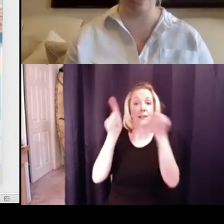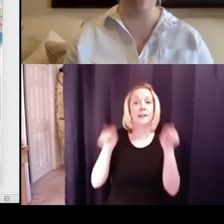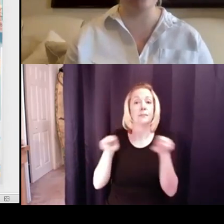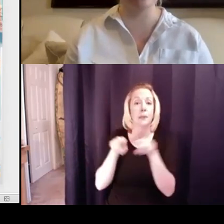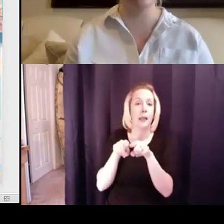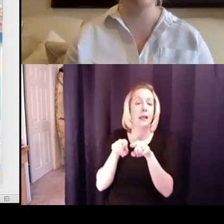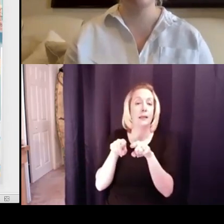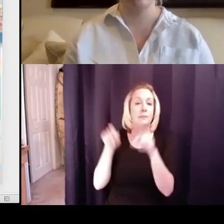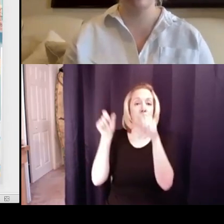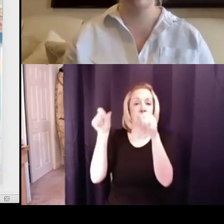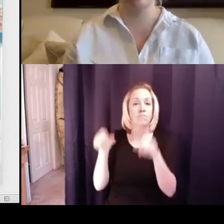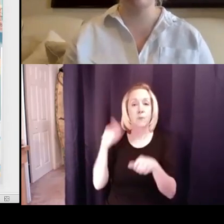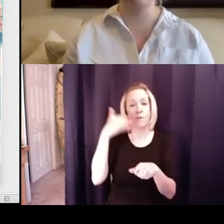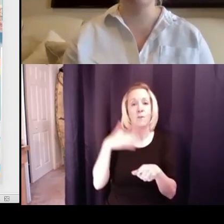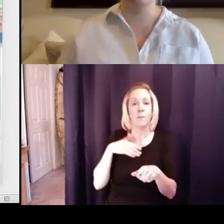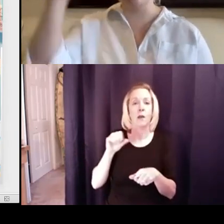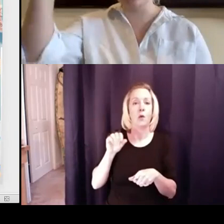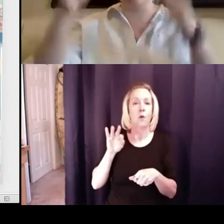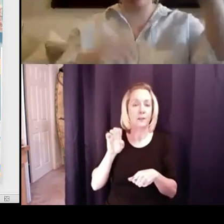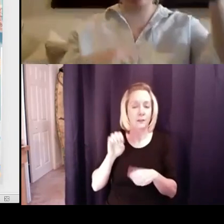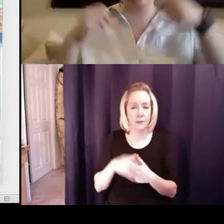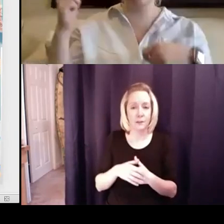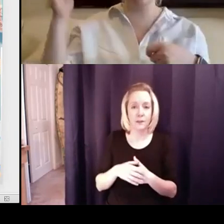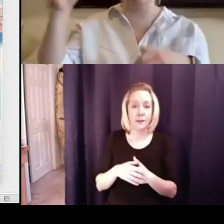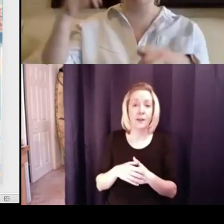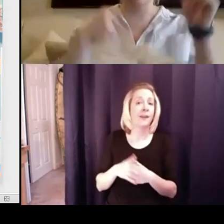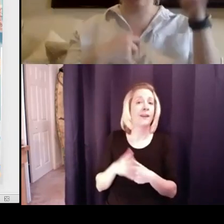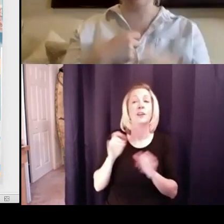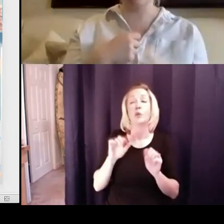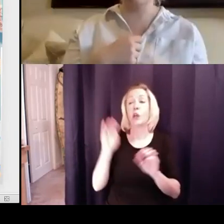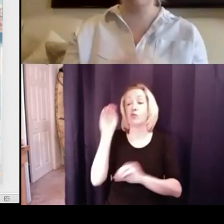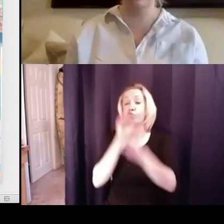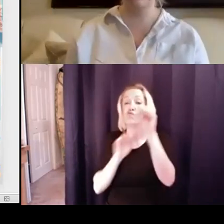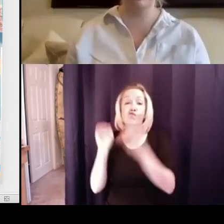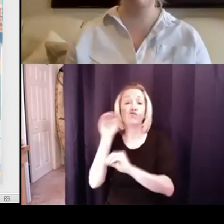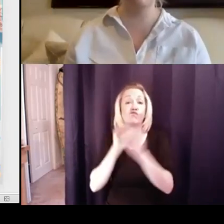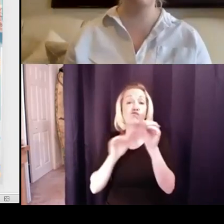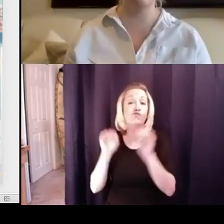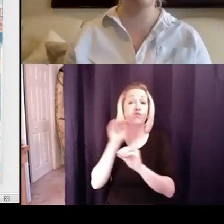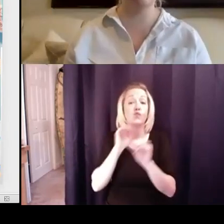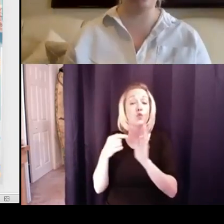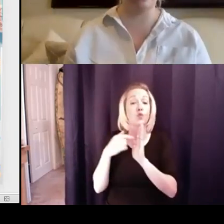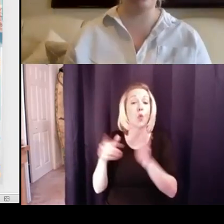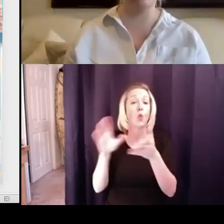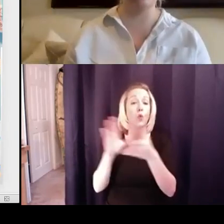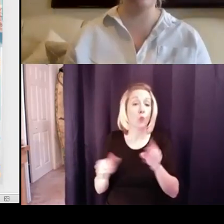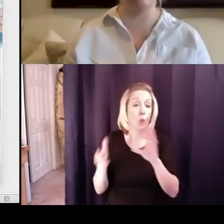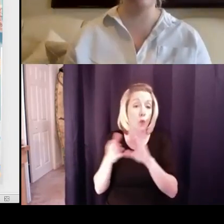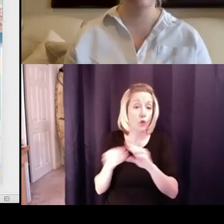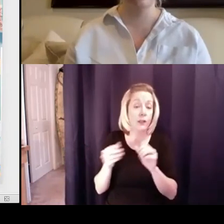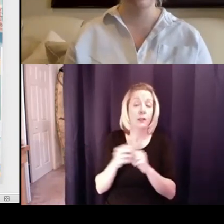our office. And just has manipulatives, so you could retell the story with the manipulatives. We